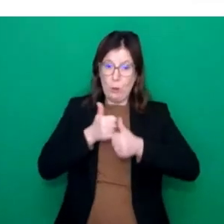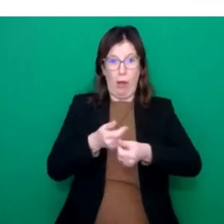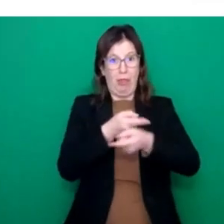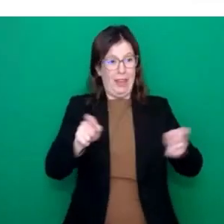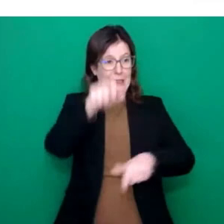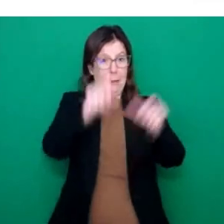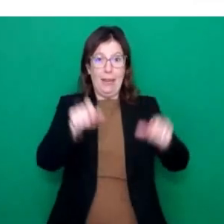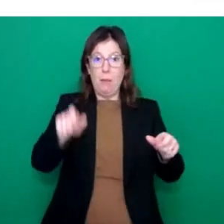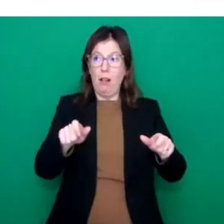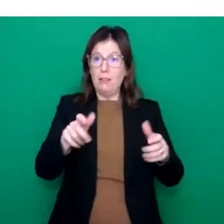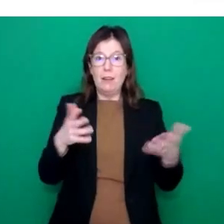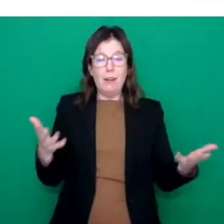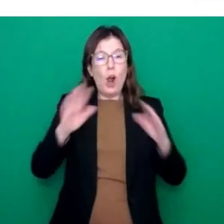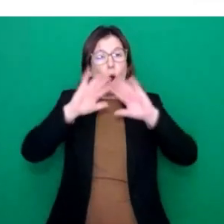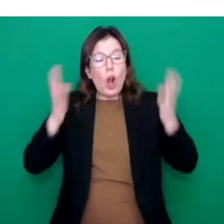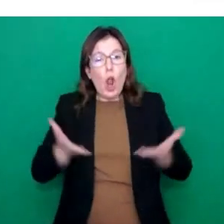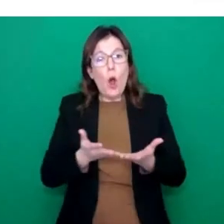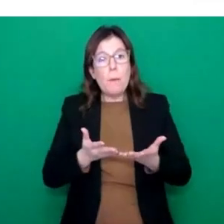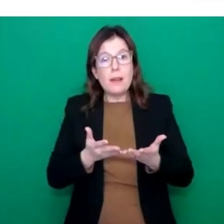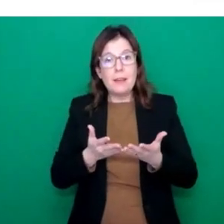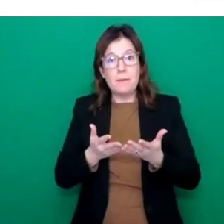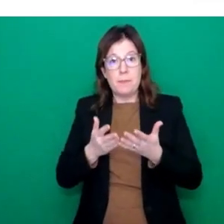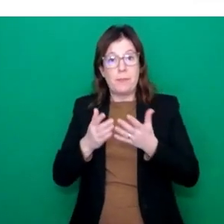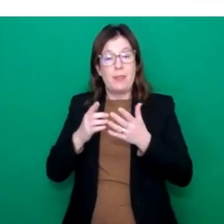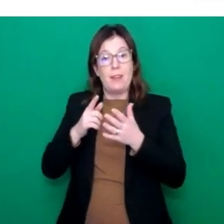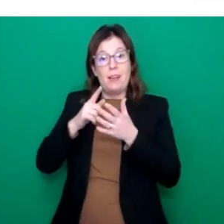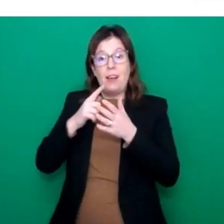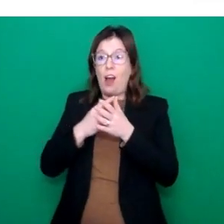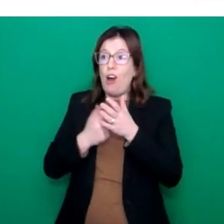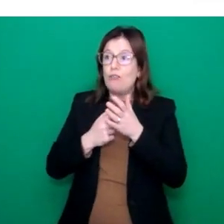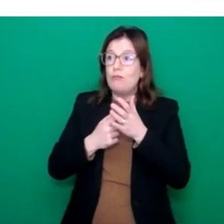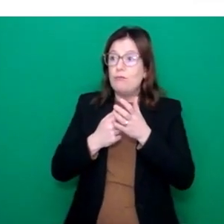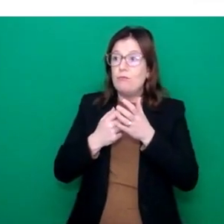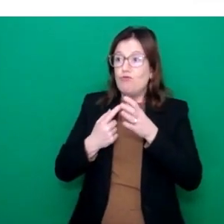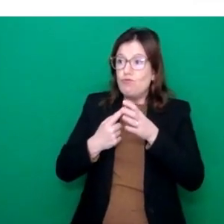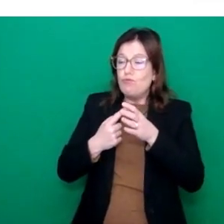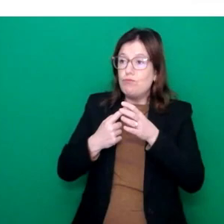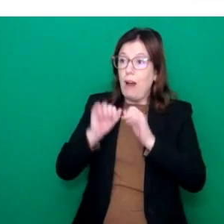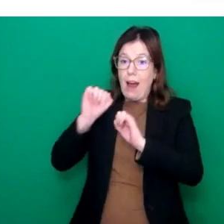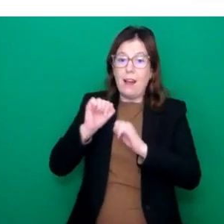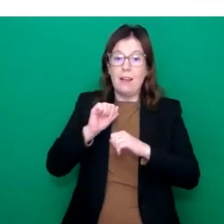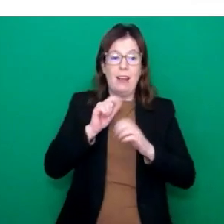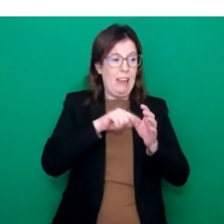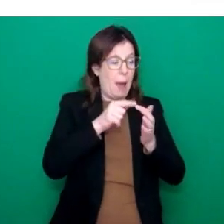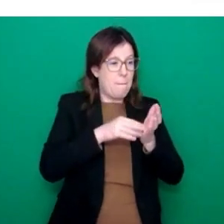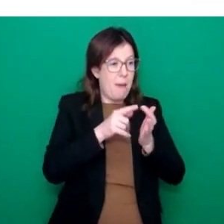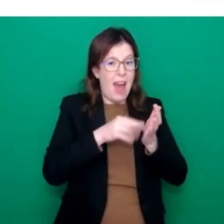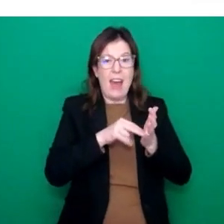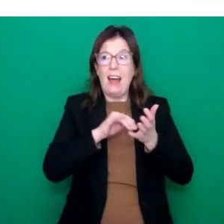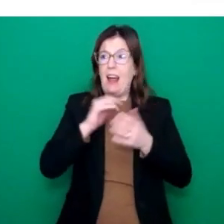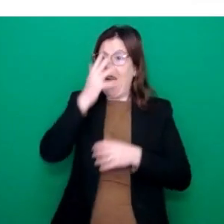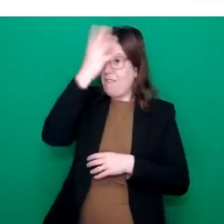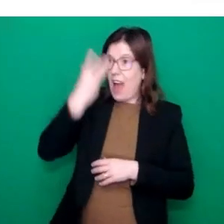around the world globally? People of Iranian descent, Ukrainian descent, from Yemen, from Syria, from